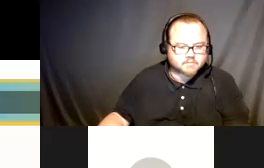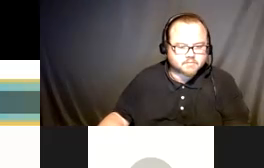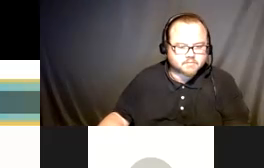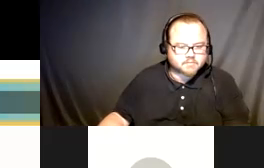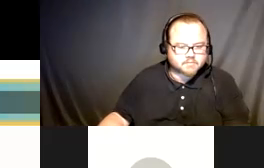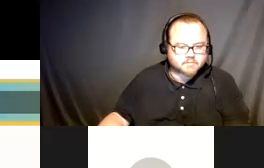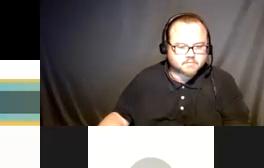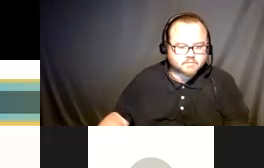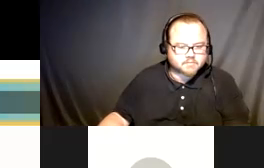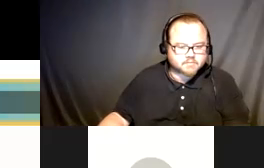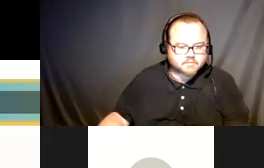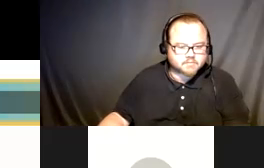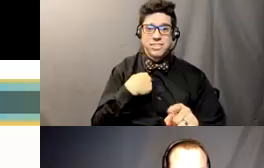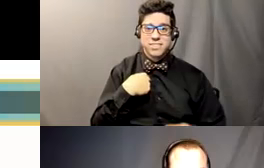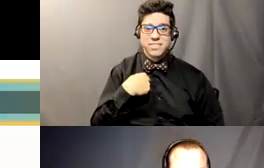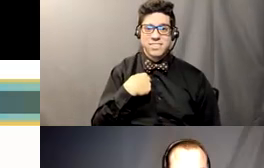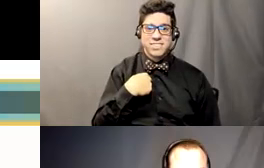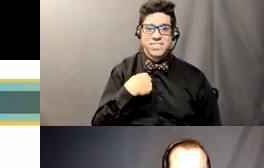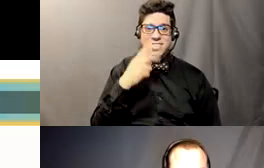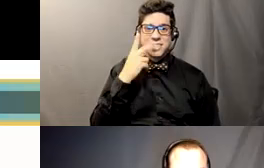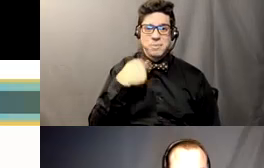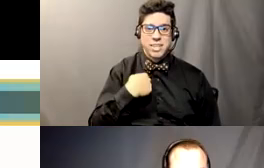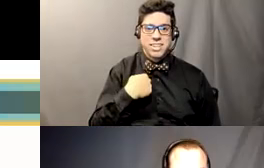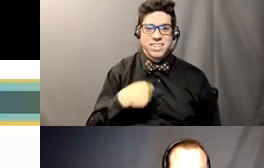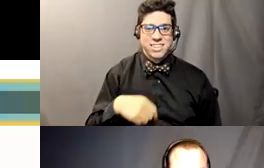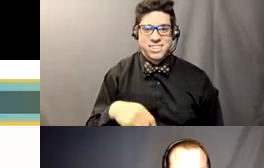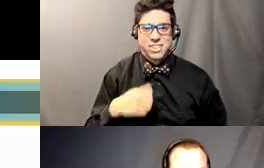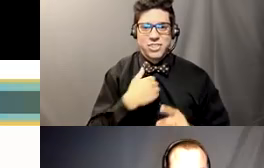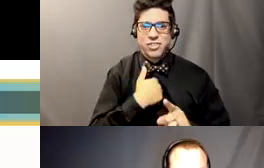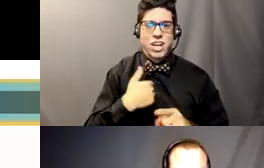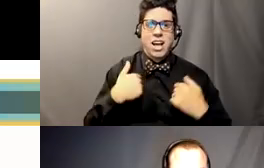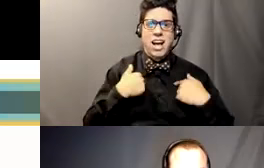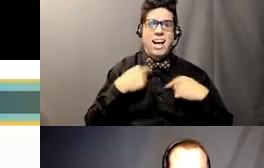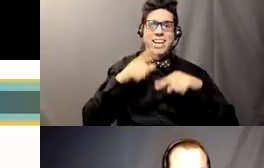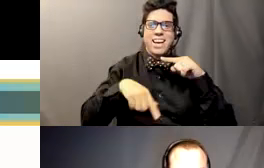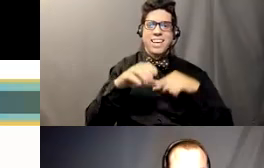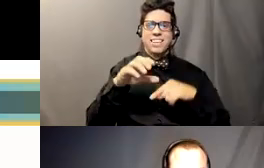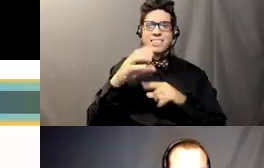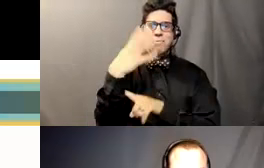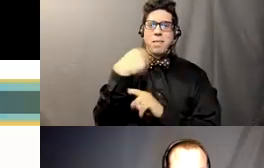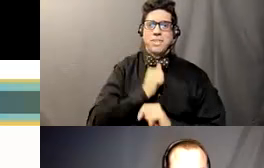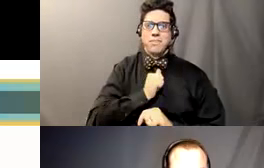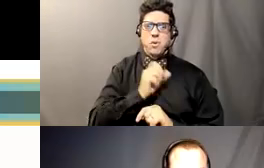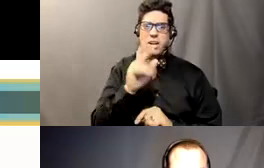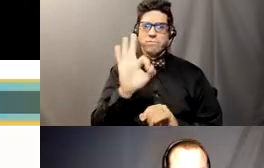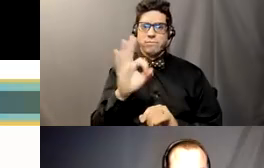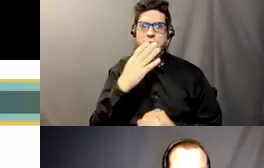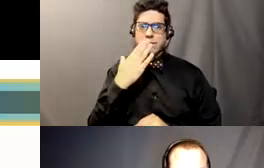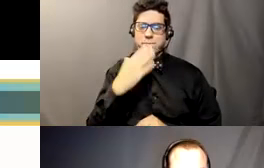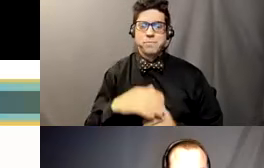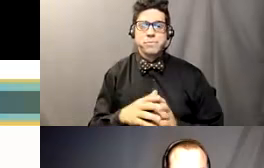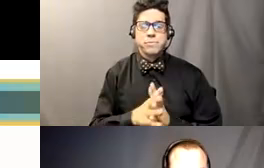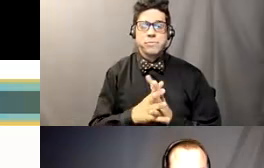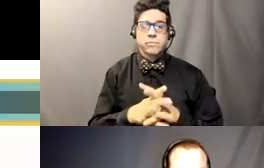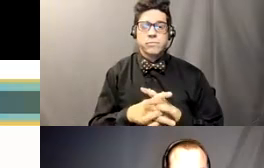next month. That's going to be actually on the board to be able to be a student voice. And she represents NAMI as well. So